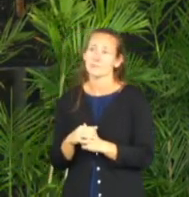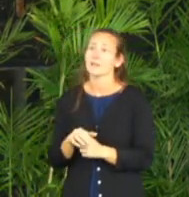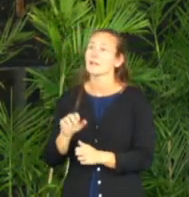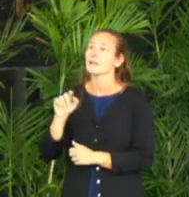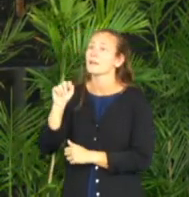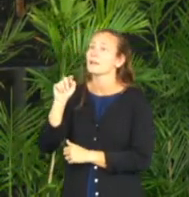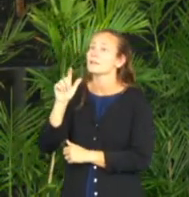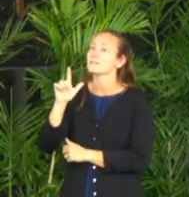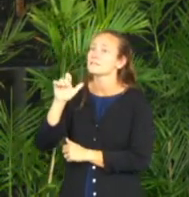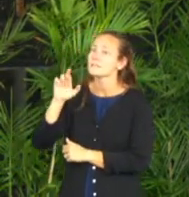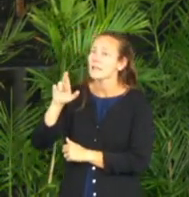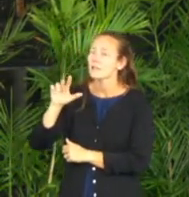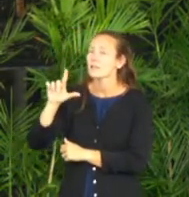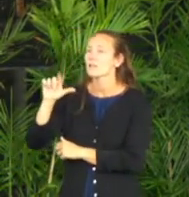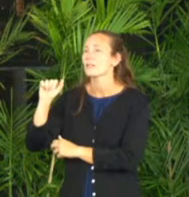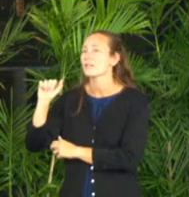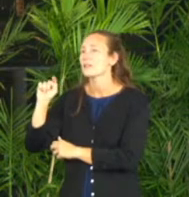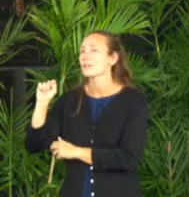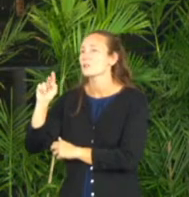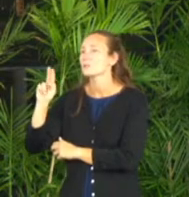Taylor LaTulip,